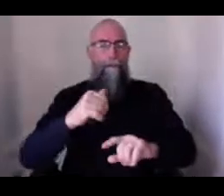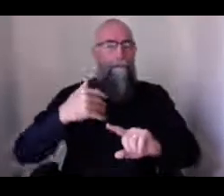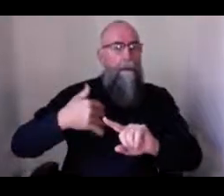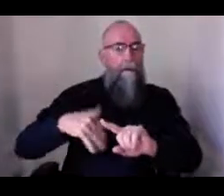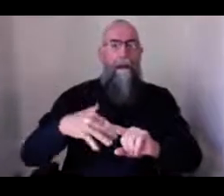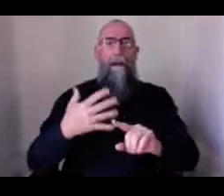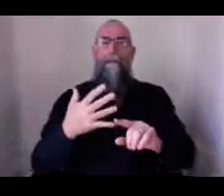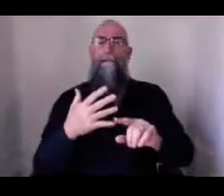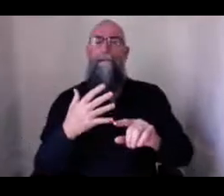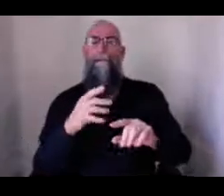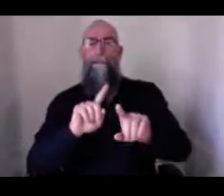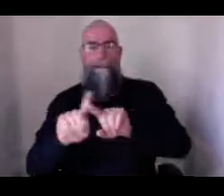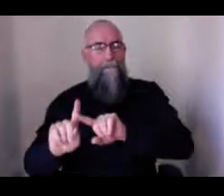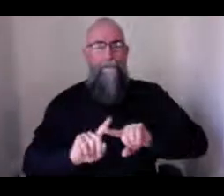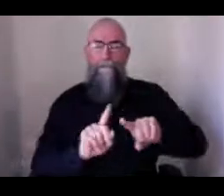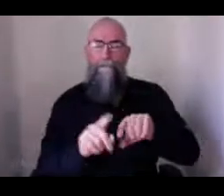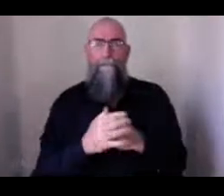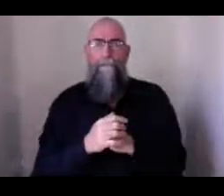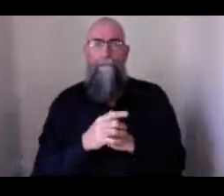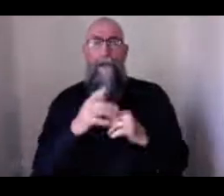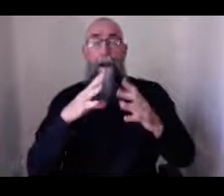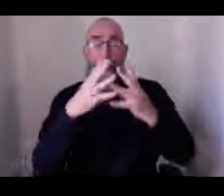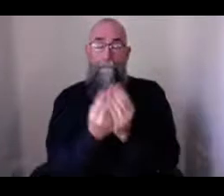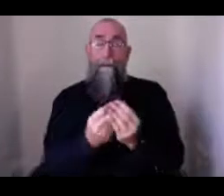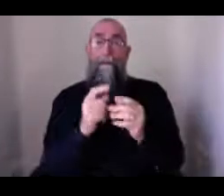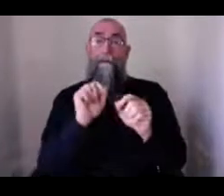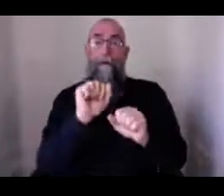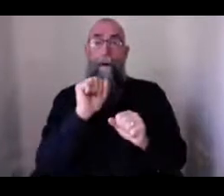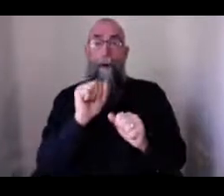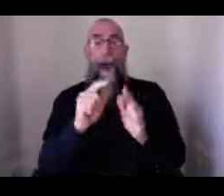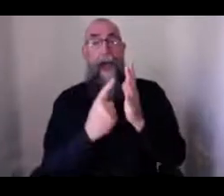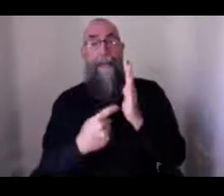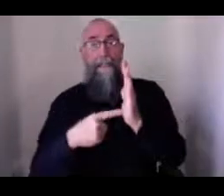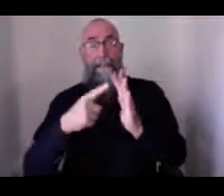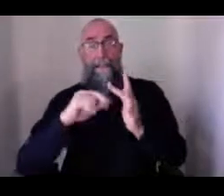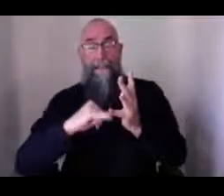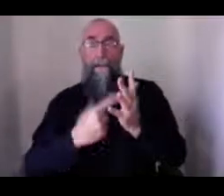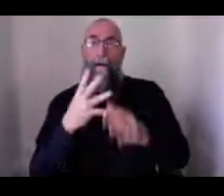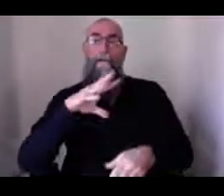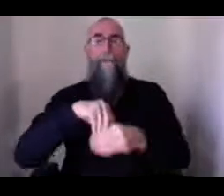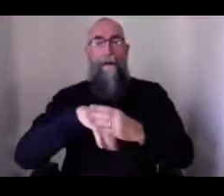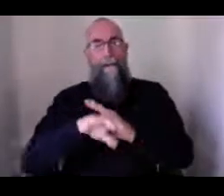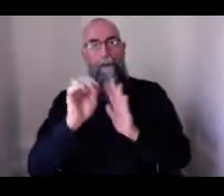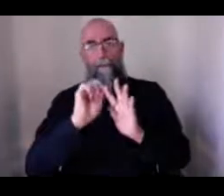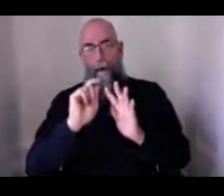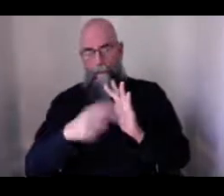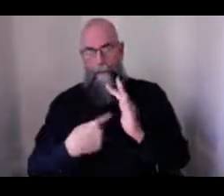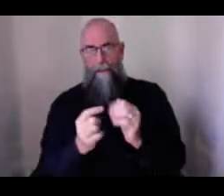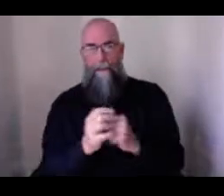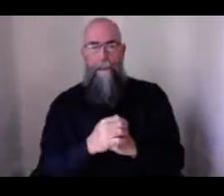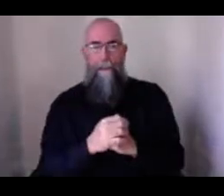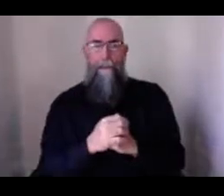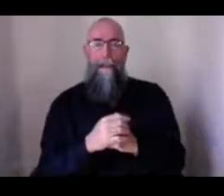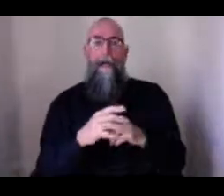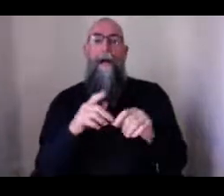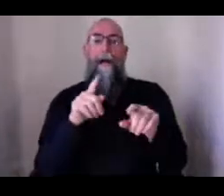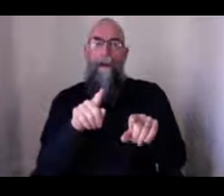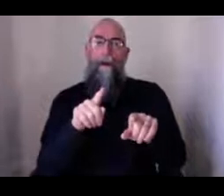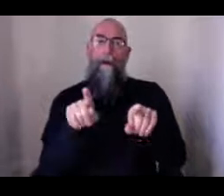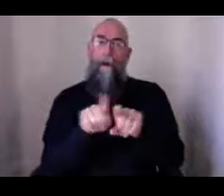project. And the big one, which again I think often catches people out, is letters of support.